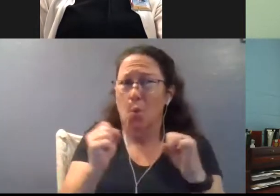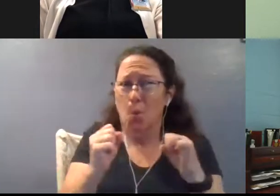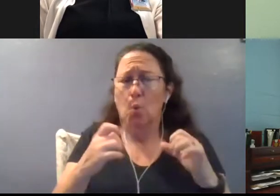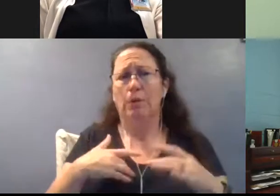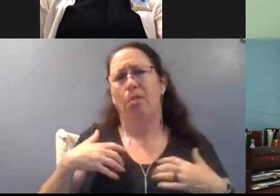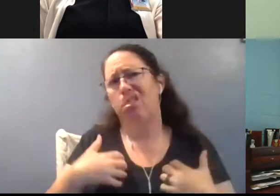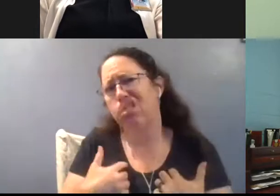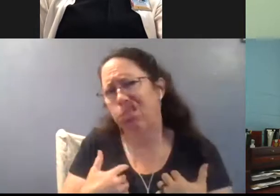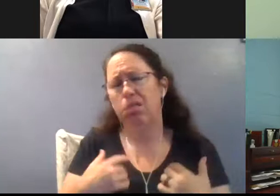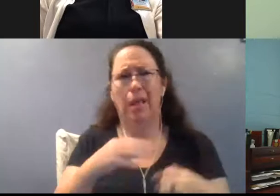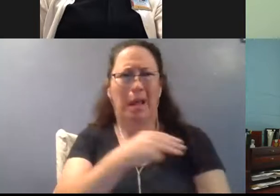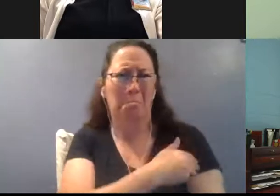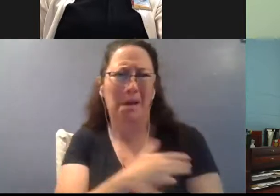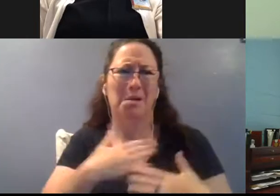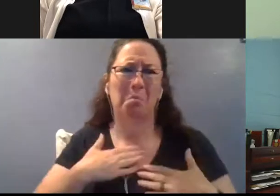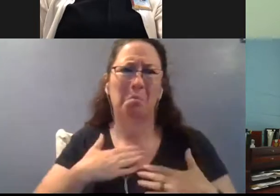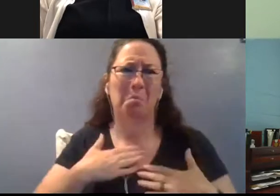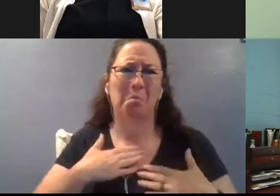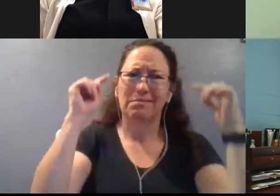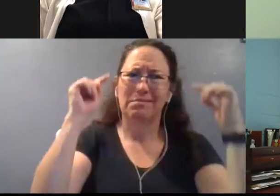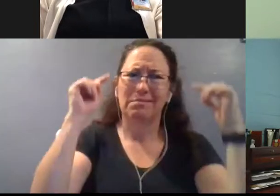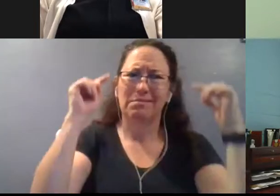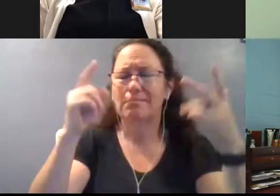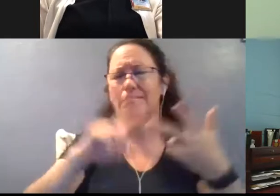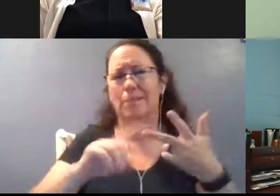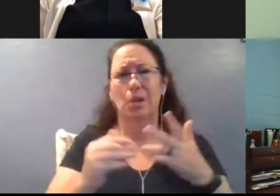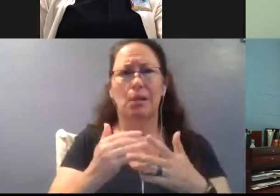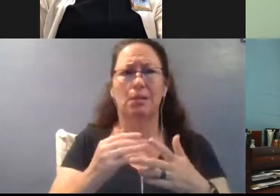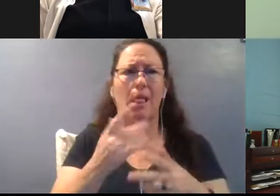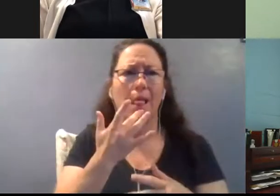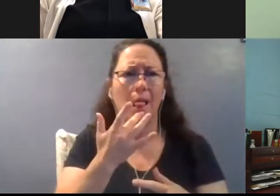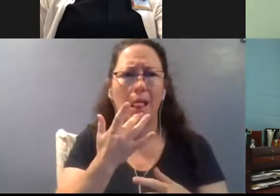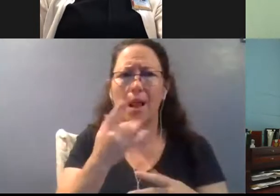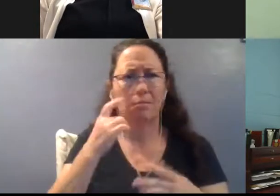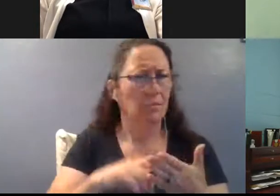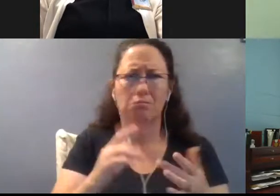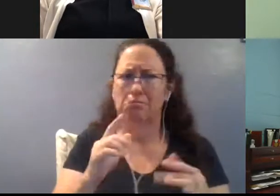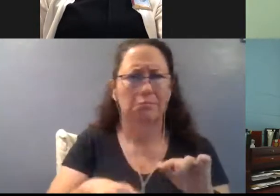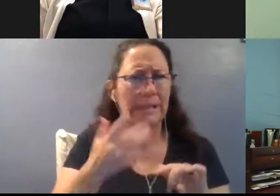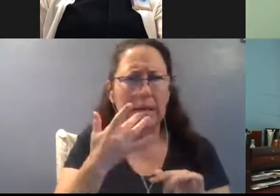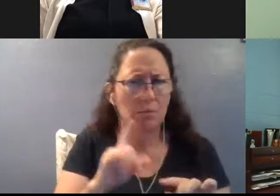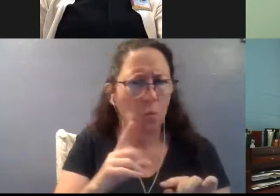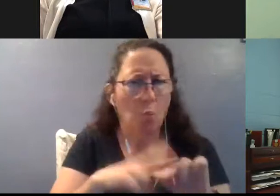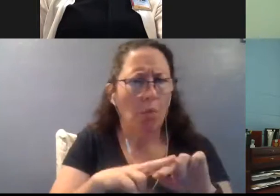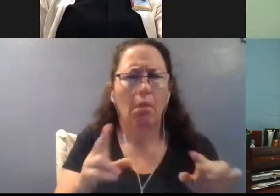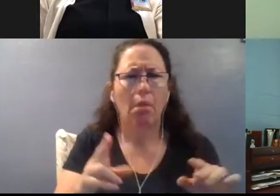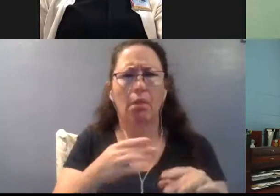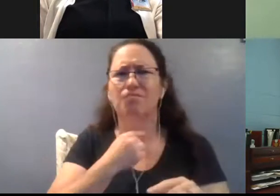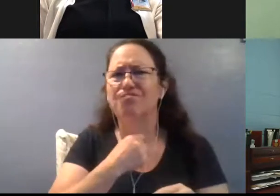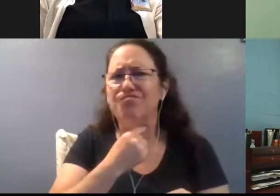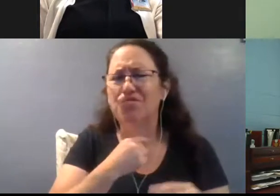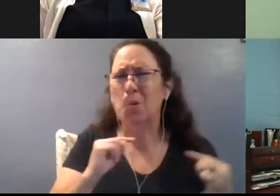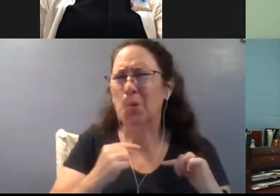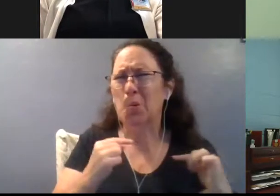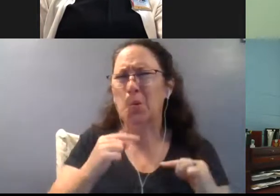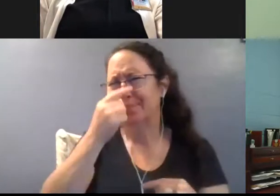fatigue, muscle or body aches, headaches, new loss of taste or smell, sore throat, congestion or runny